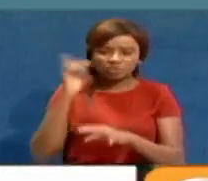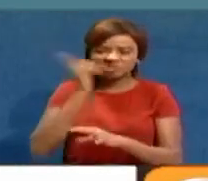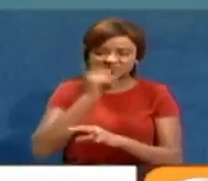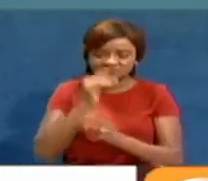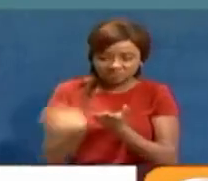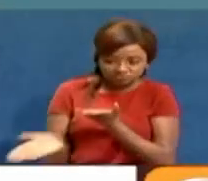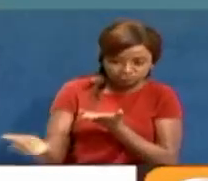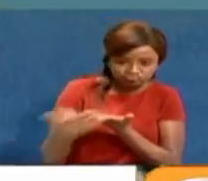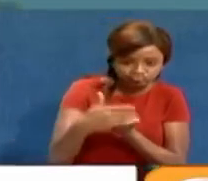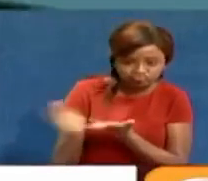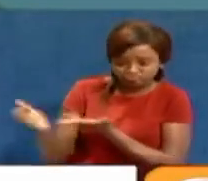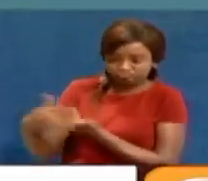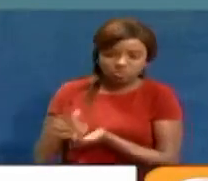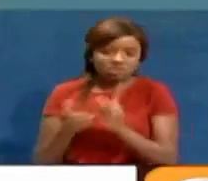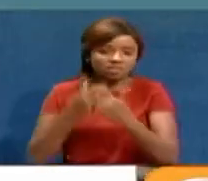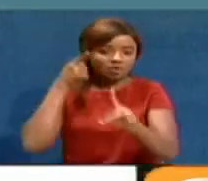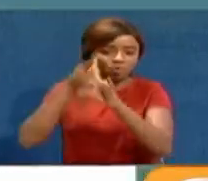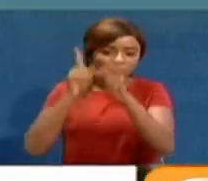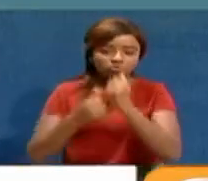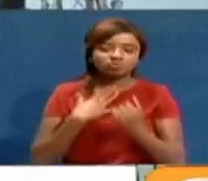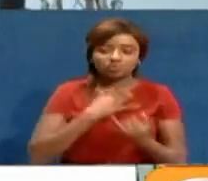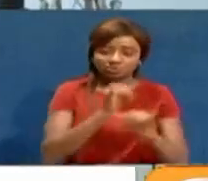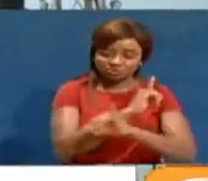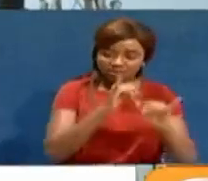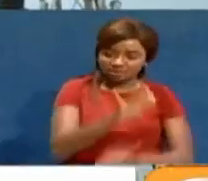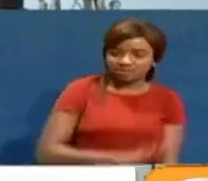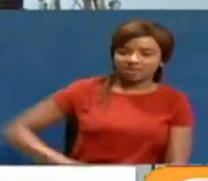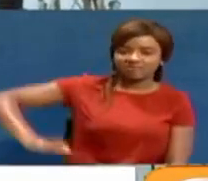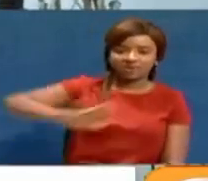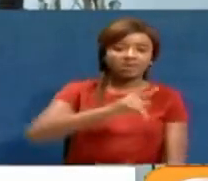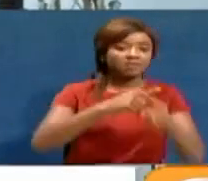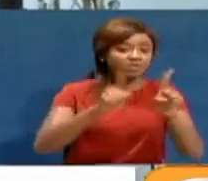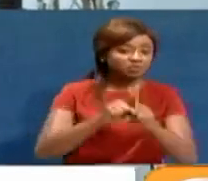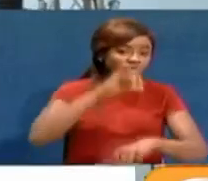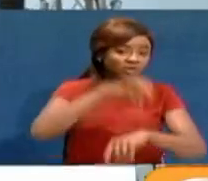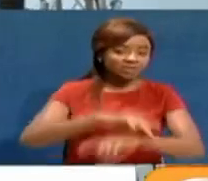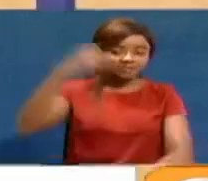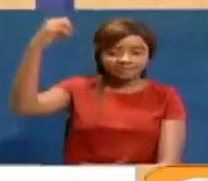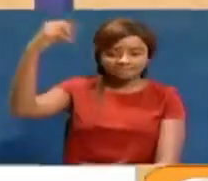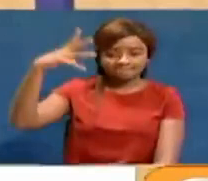plant whose overall objective will be to clean up the environment whilst generating power.